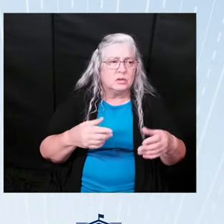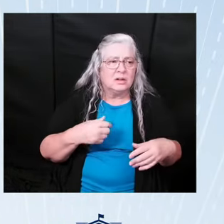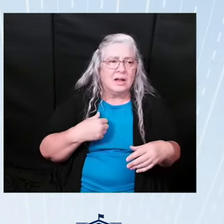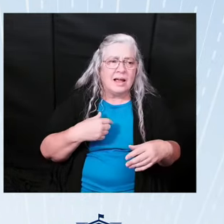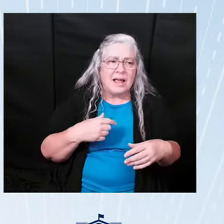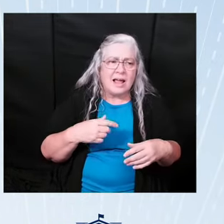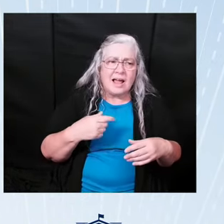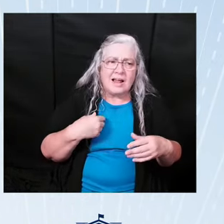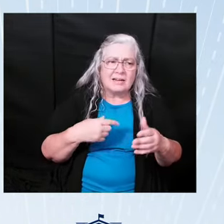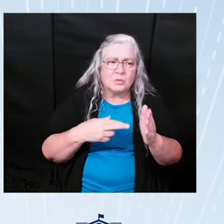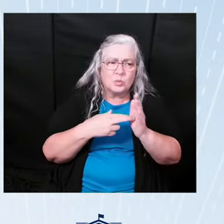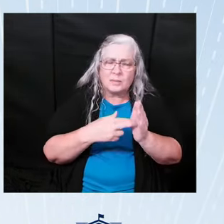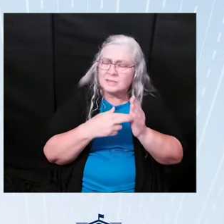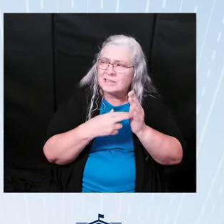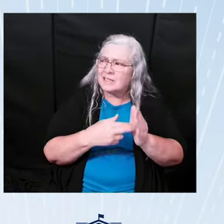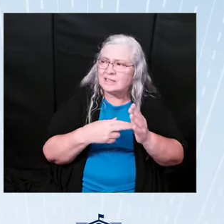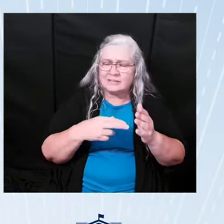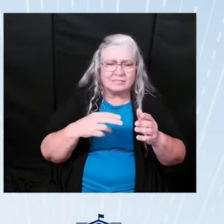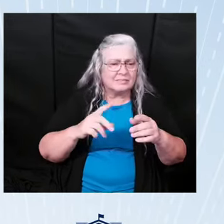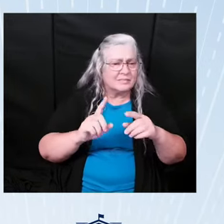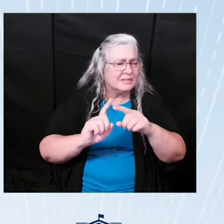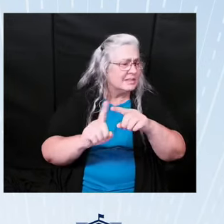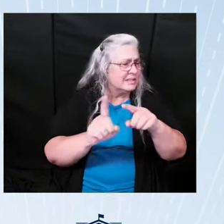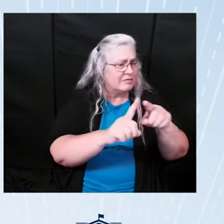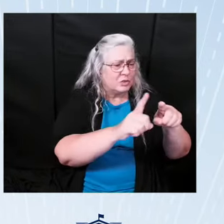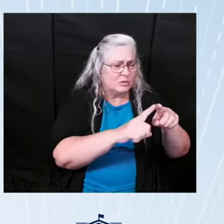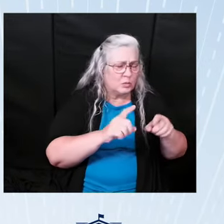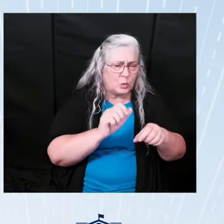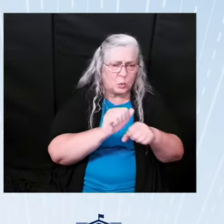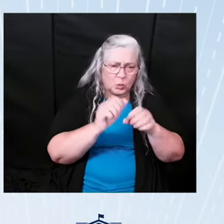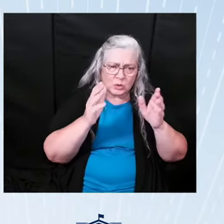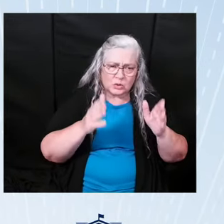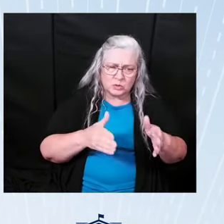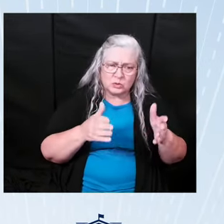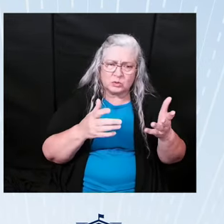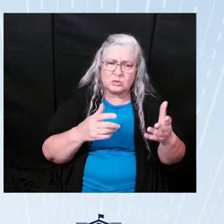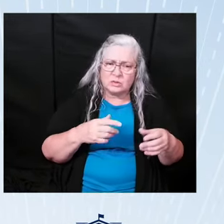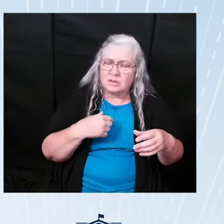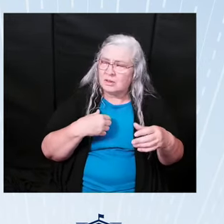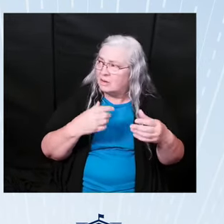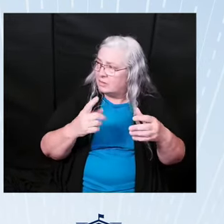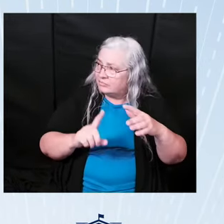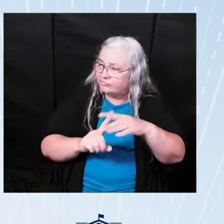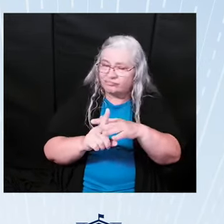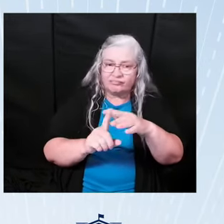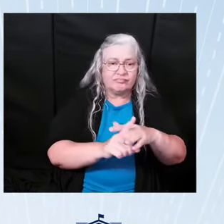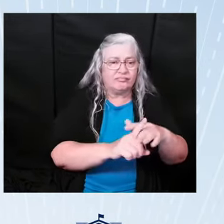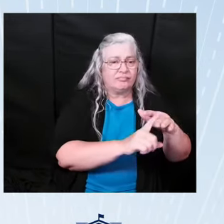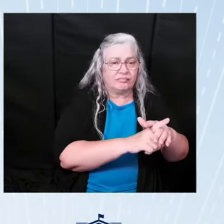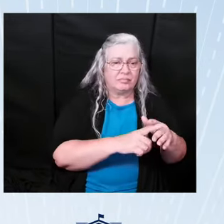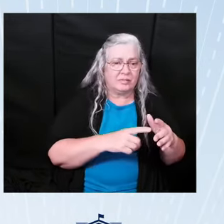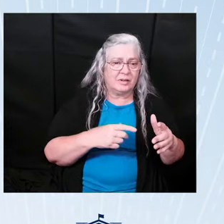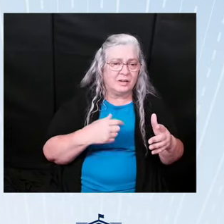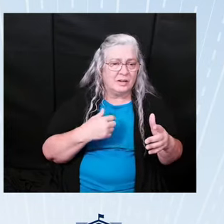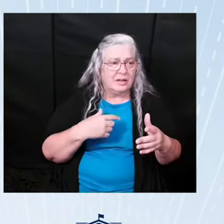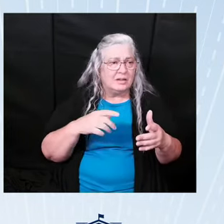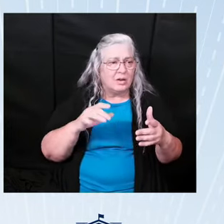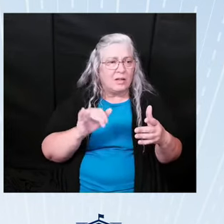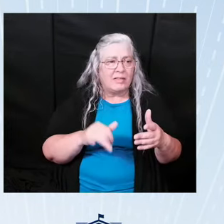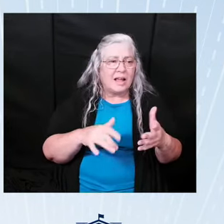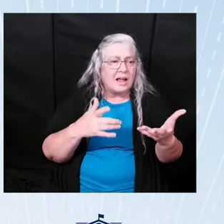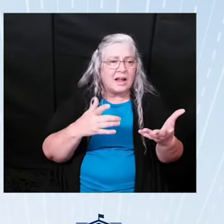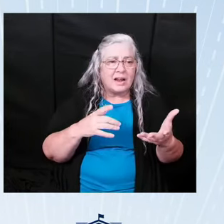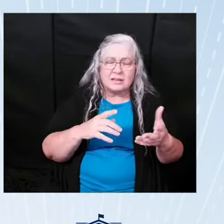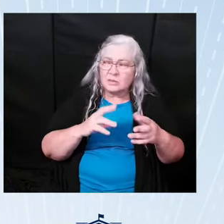to the climate crisis as it shows up in the form of extreme disasters in your communities, but helping do the important